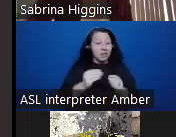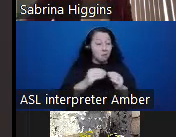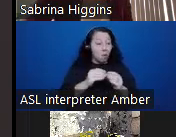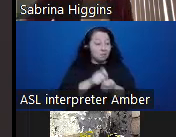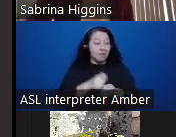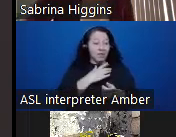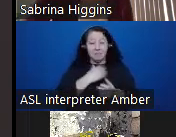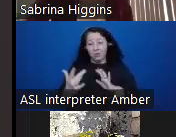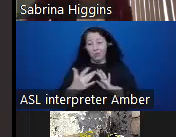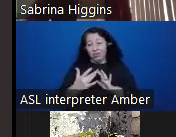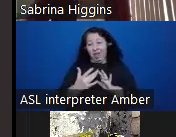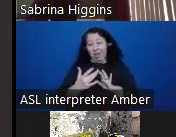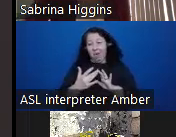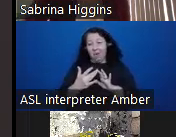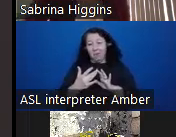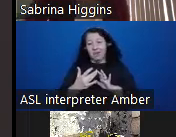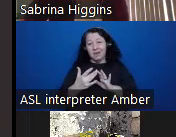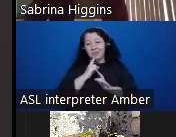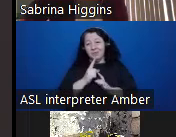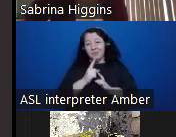out. I'd much appreciate it.